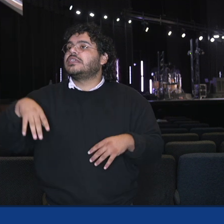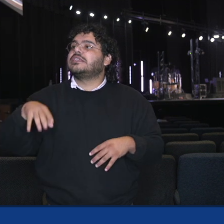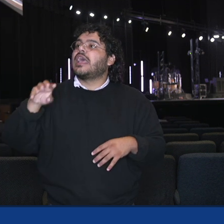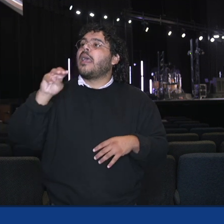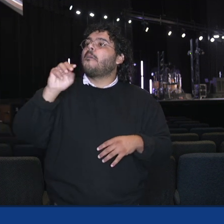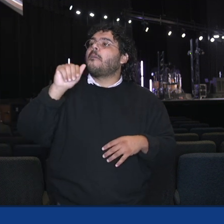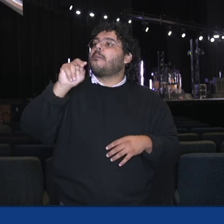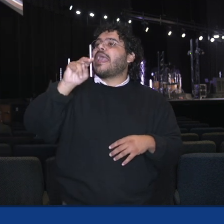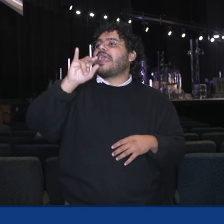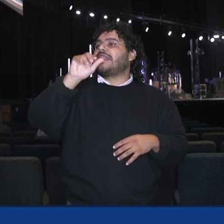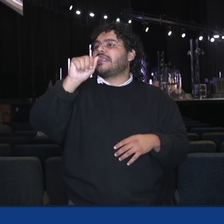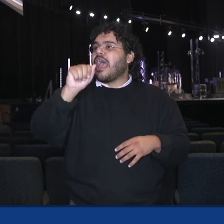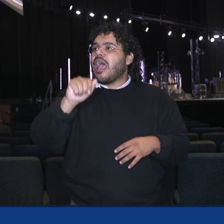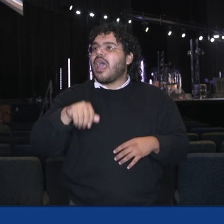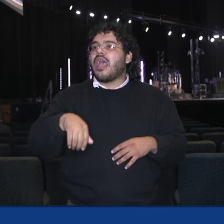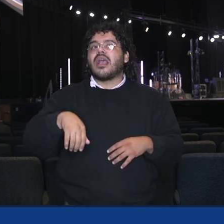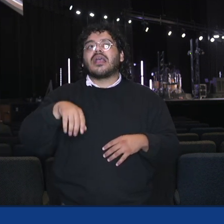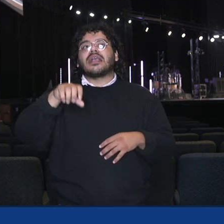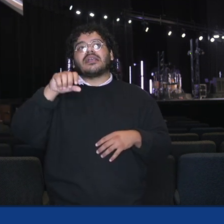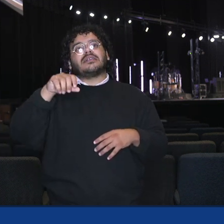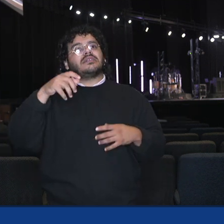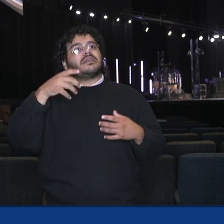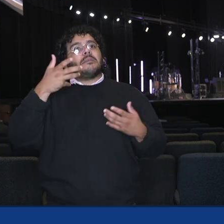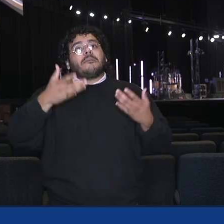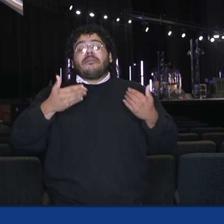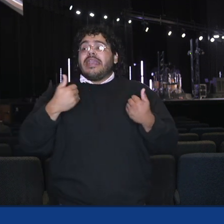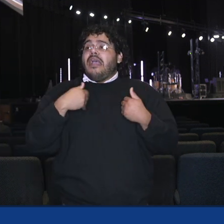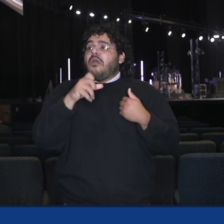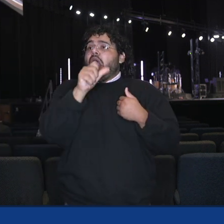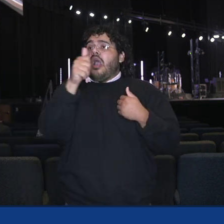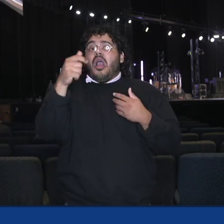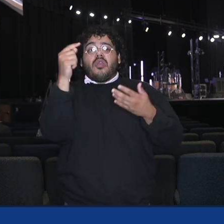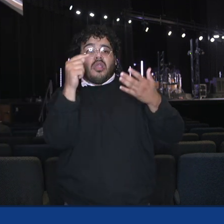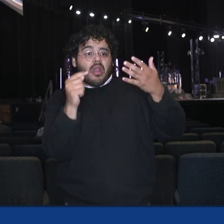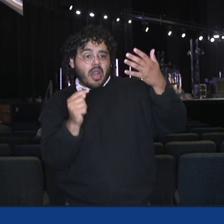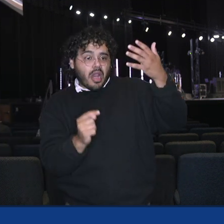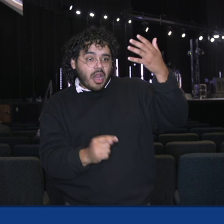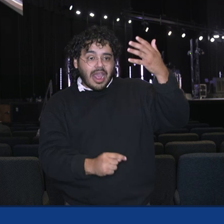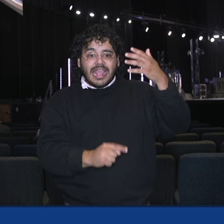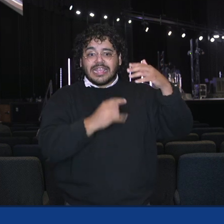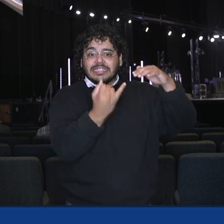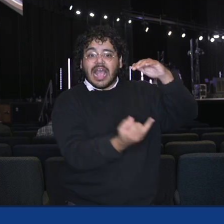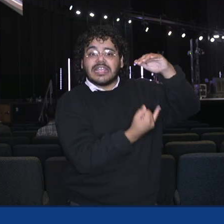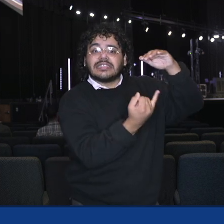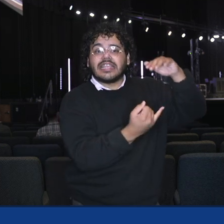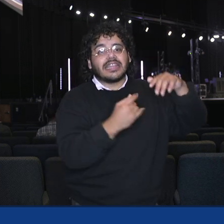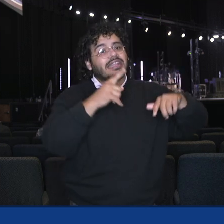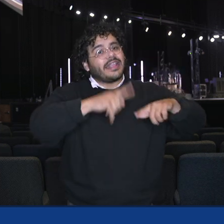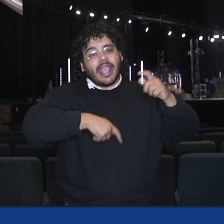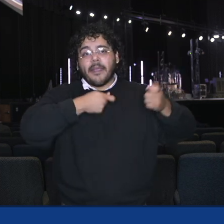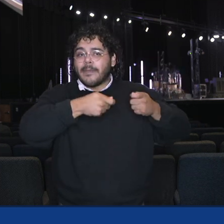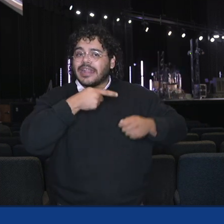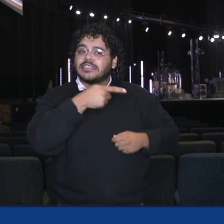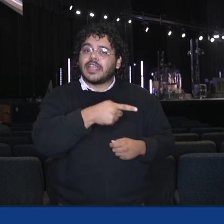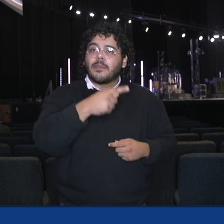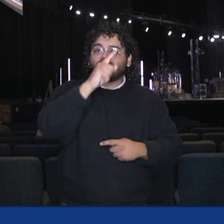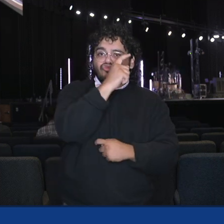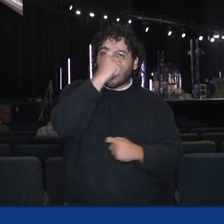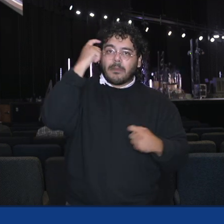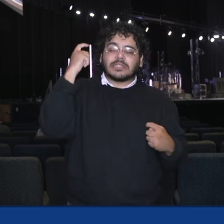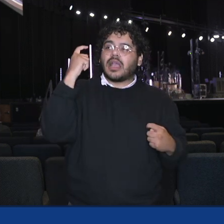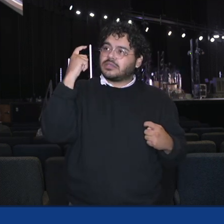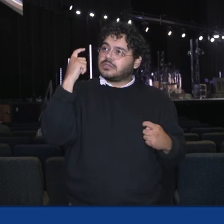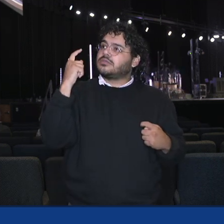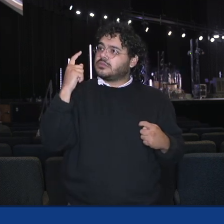and he's alone, he's unmanageable, he's isolated, he's traumatized. And this is very true.